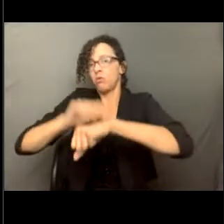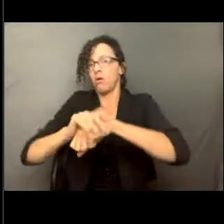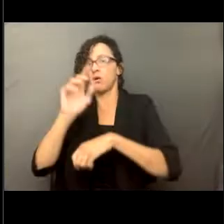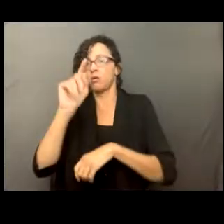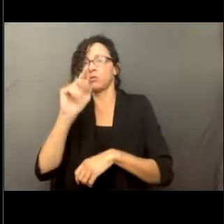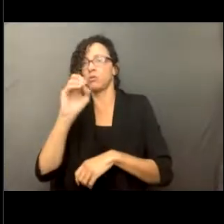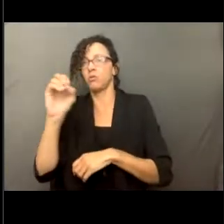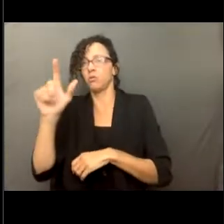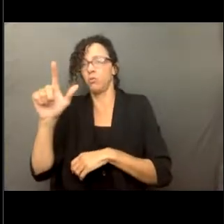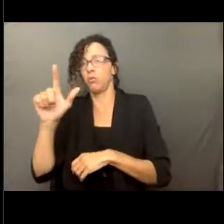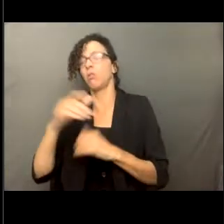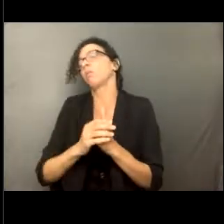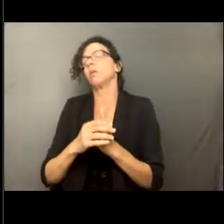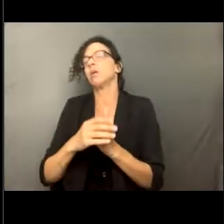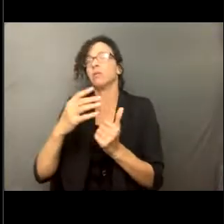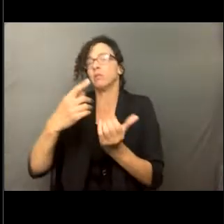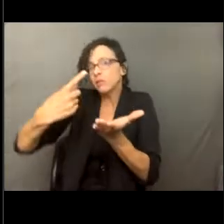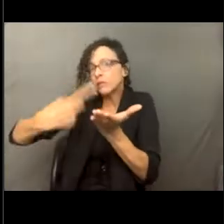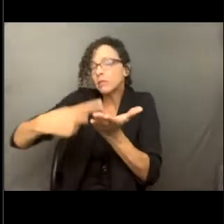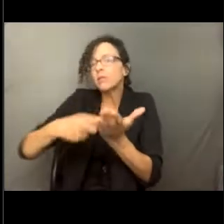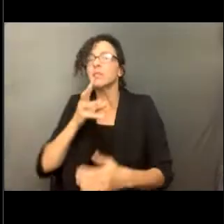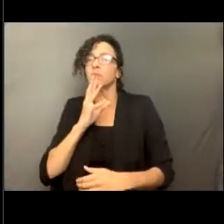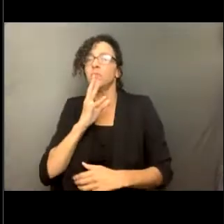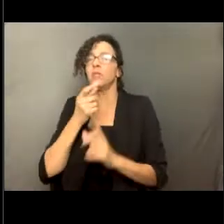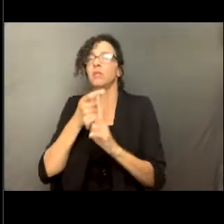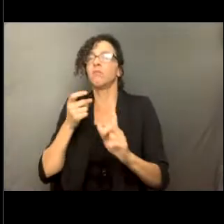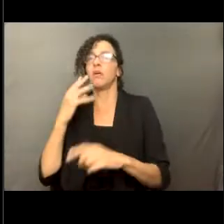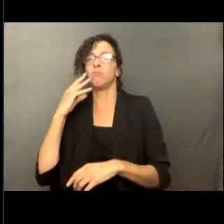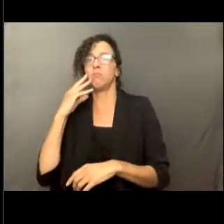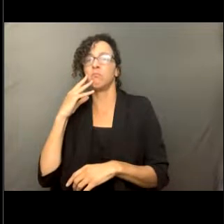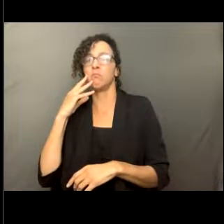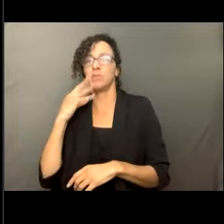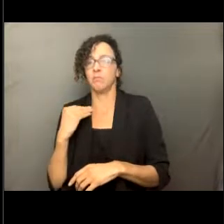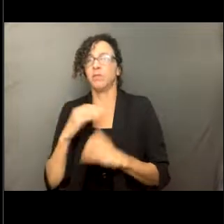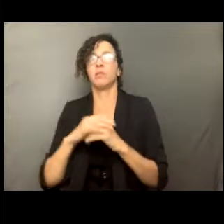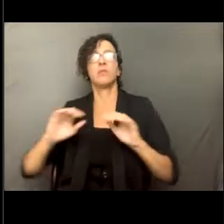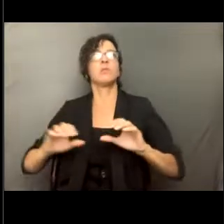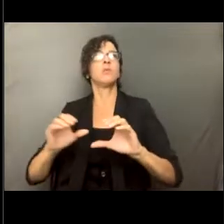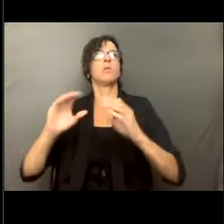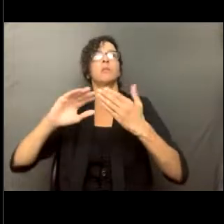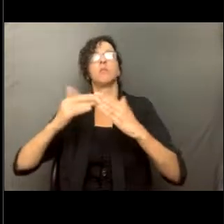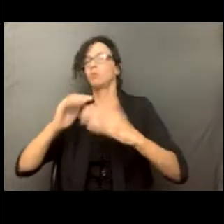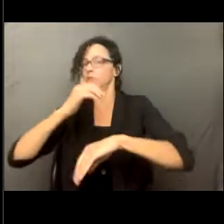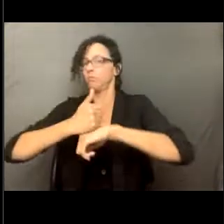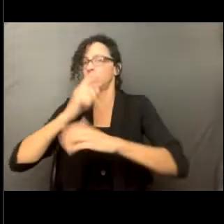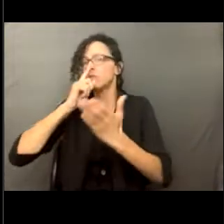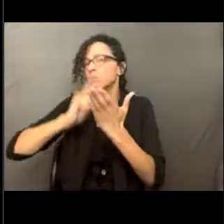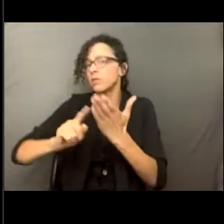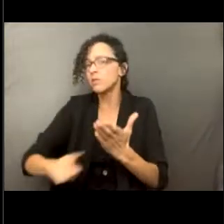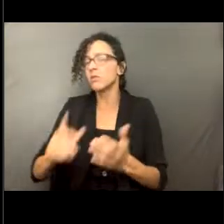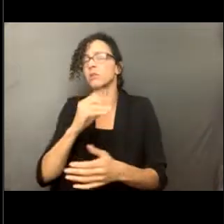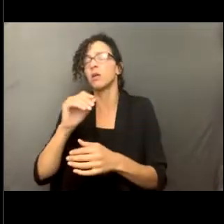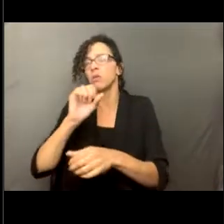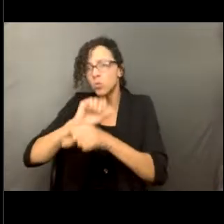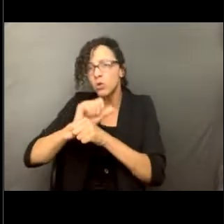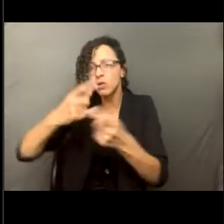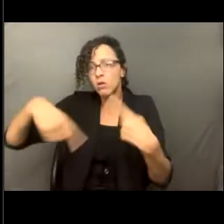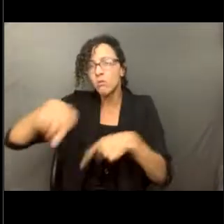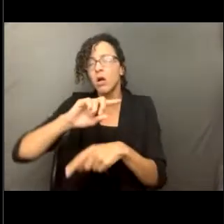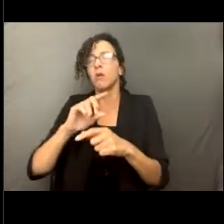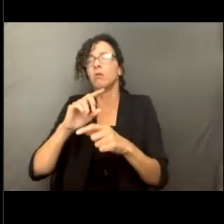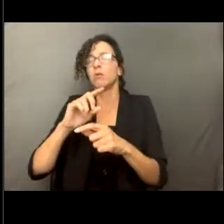doing community-based research and work around, what are the transportation challenges people are facing